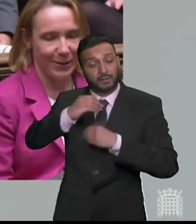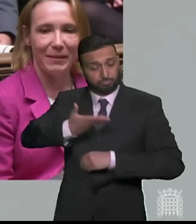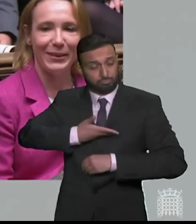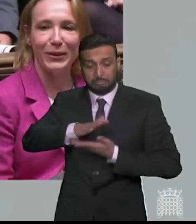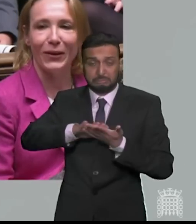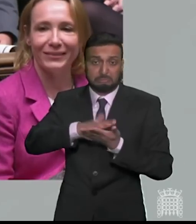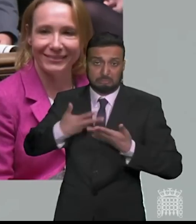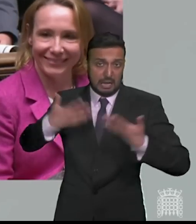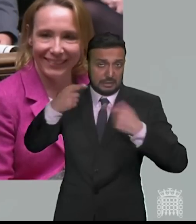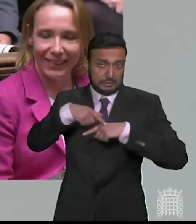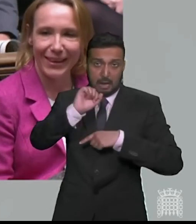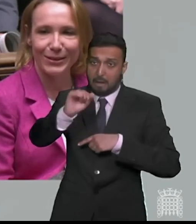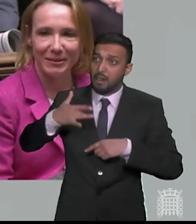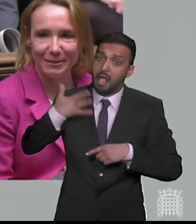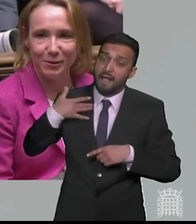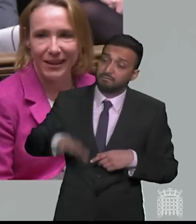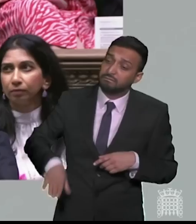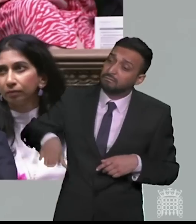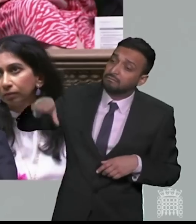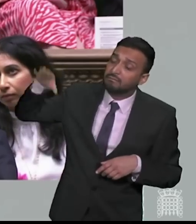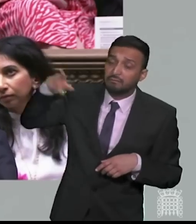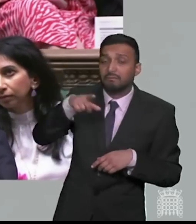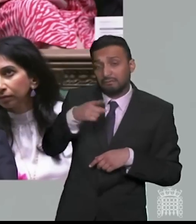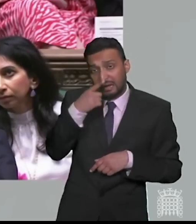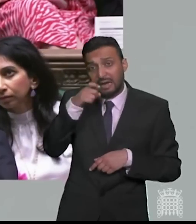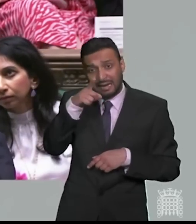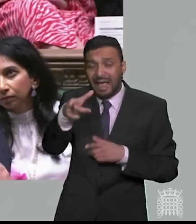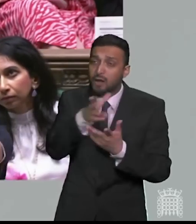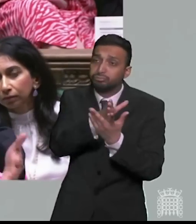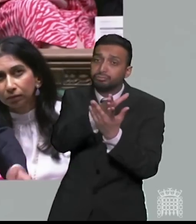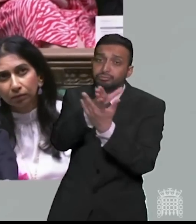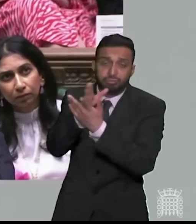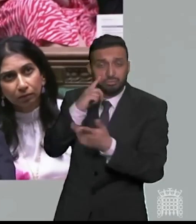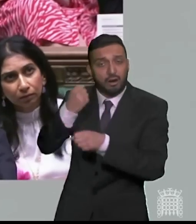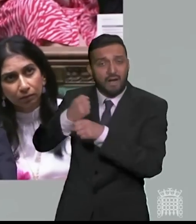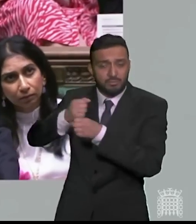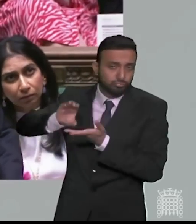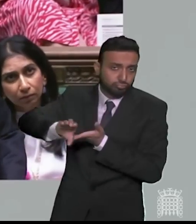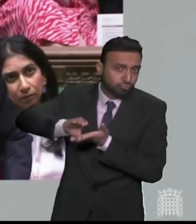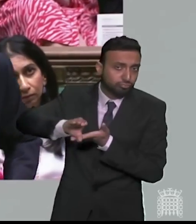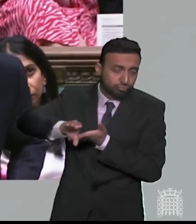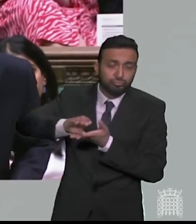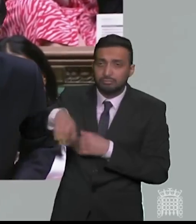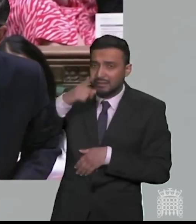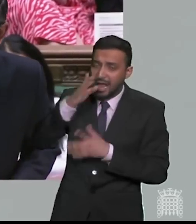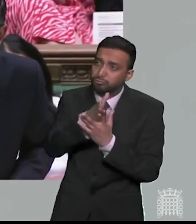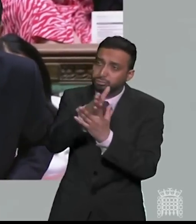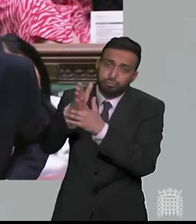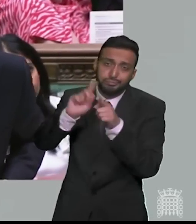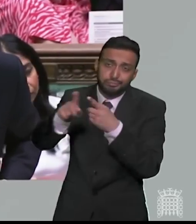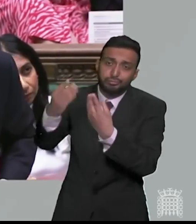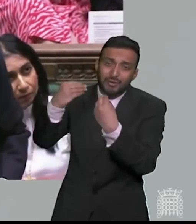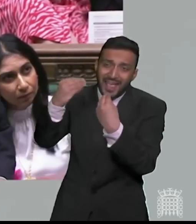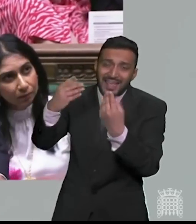their career can get access to years of government subsidised financing, to ensure that we have a workforce that's fit to the future and everyone can realise